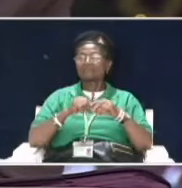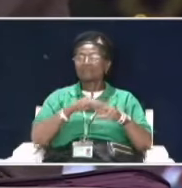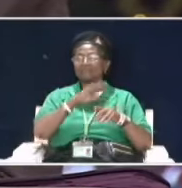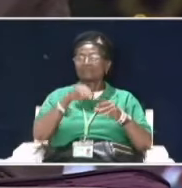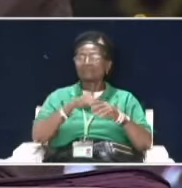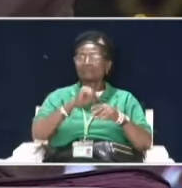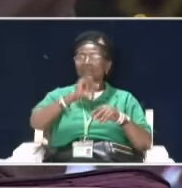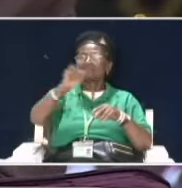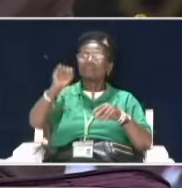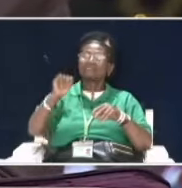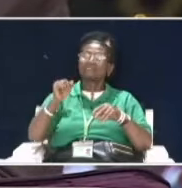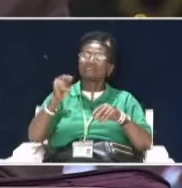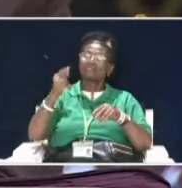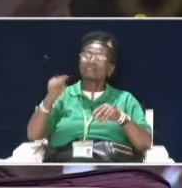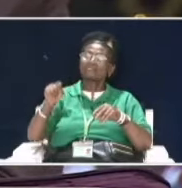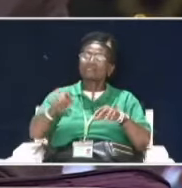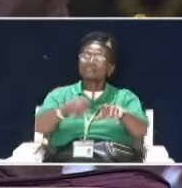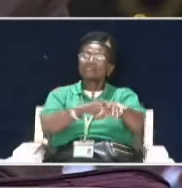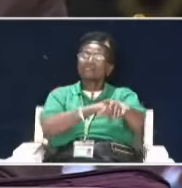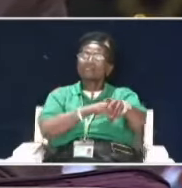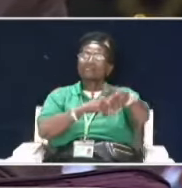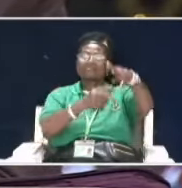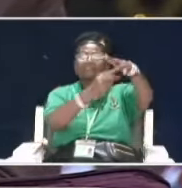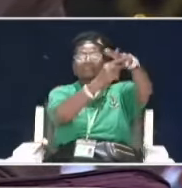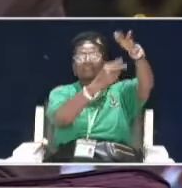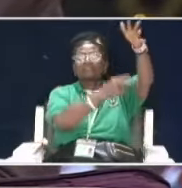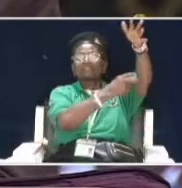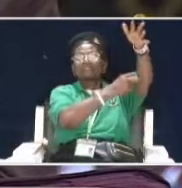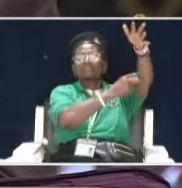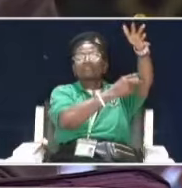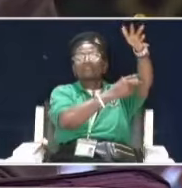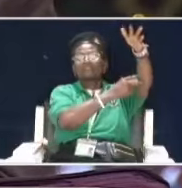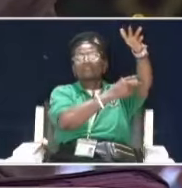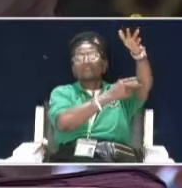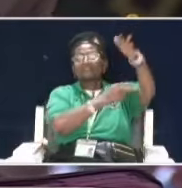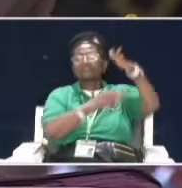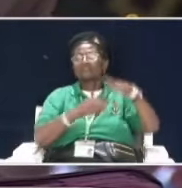including the long bridge over Mashigram.